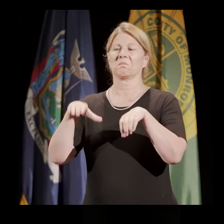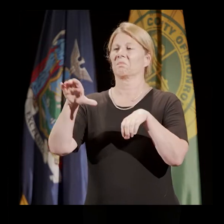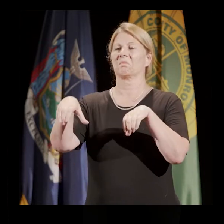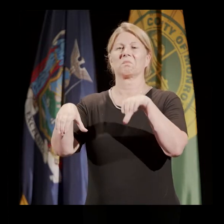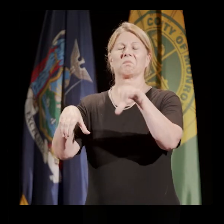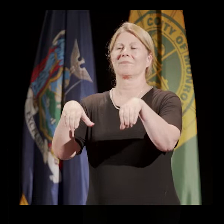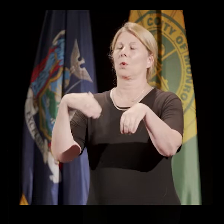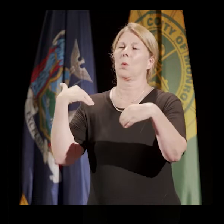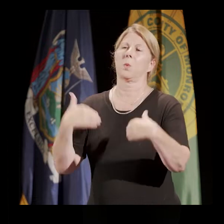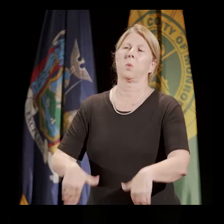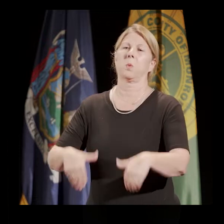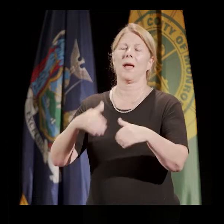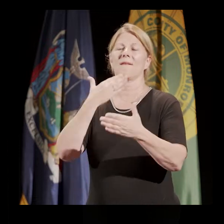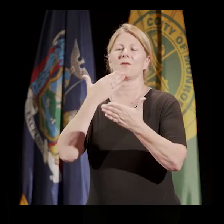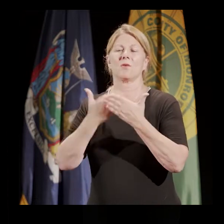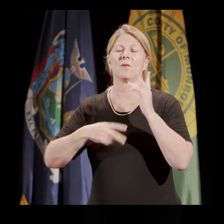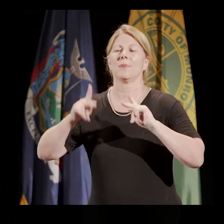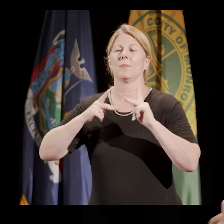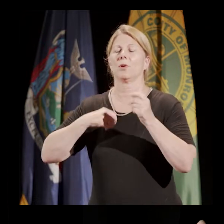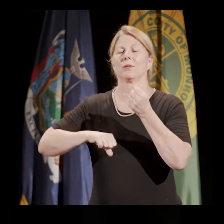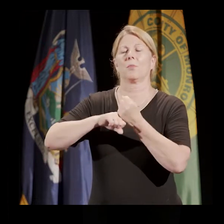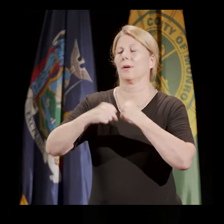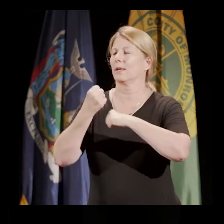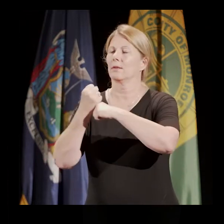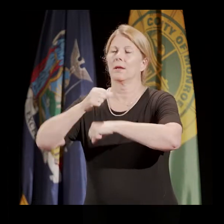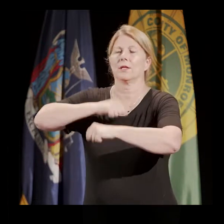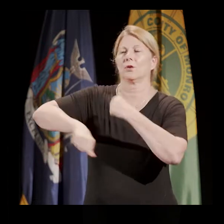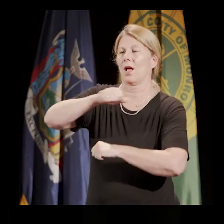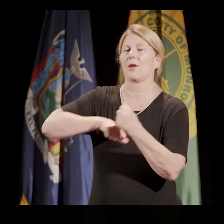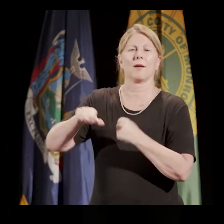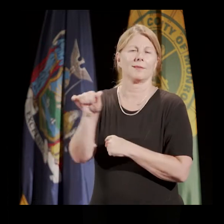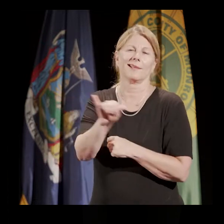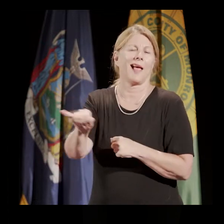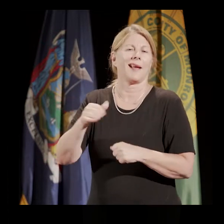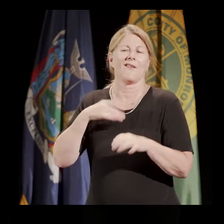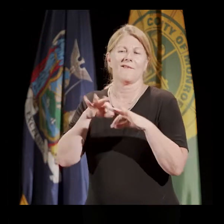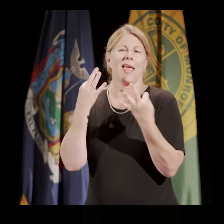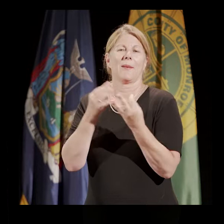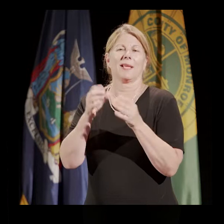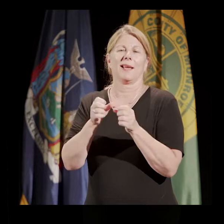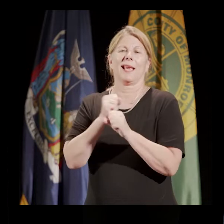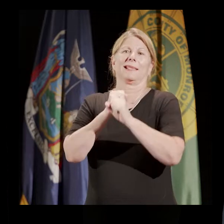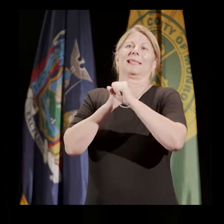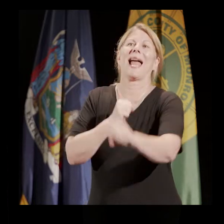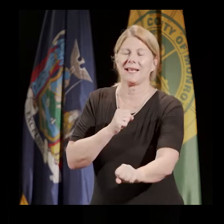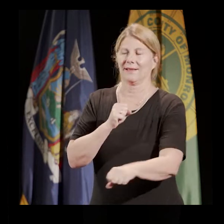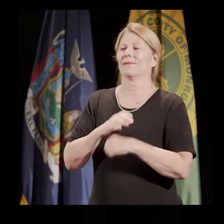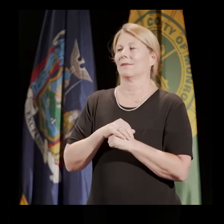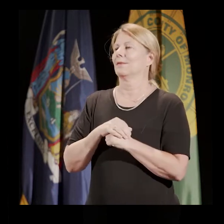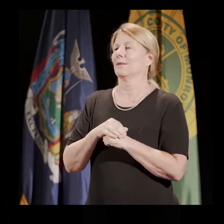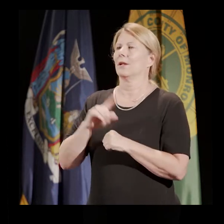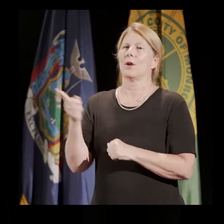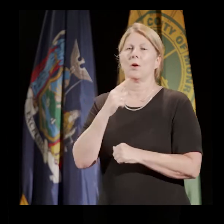strong and vibrant neighborhoods with residents who support each other like an extended family. And hope-filled cities with an exciting future don't